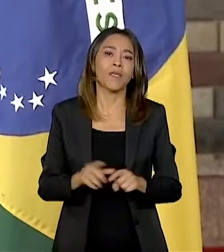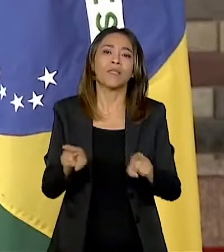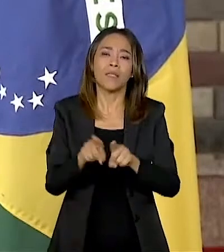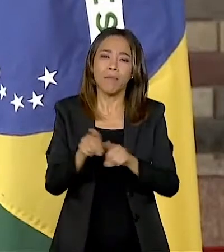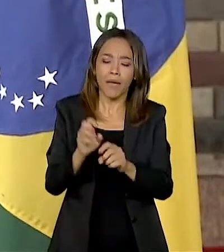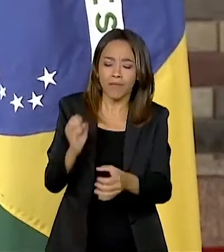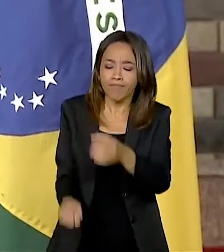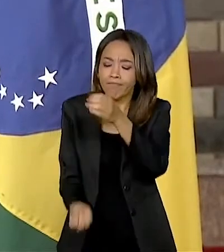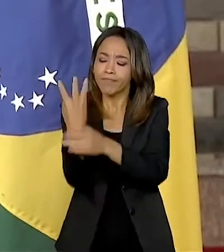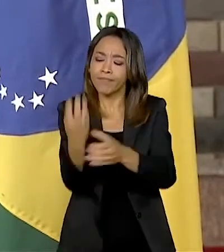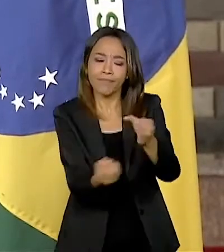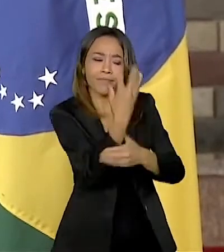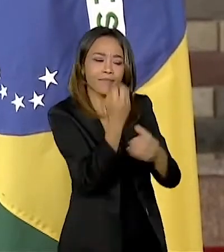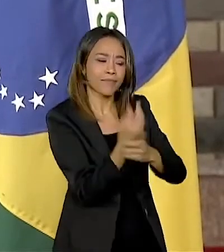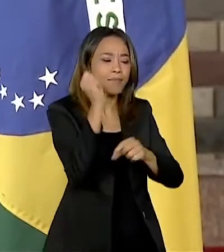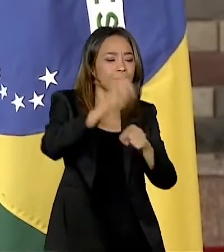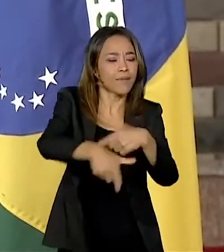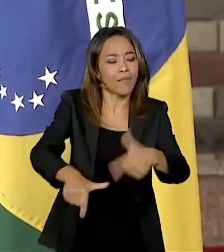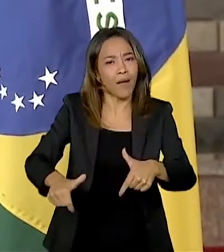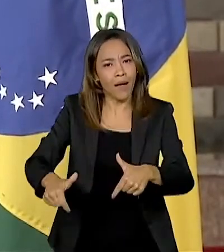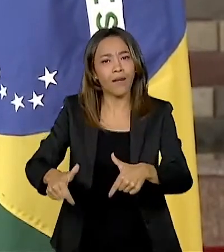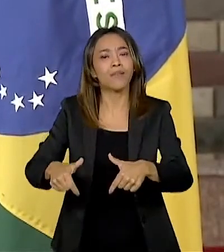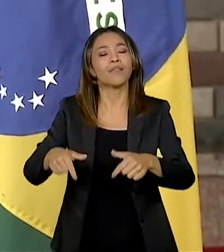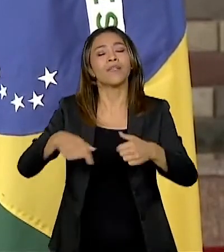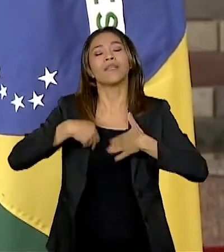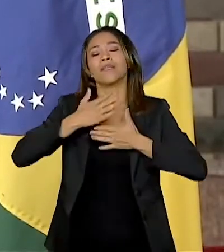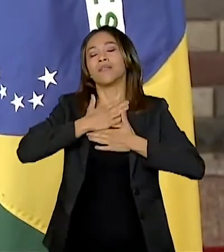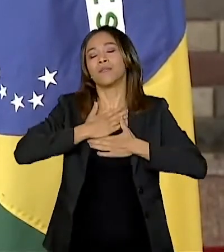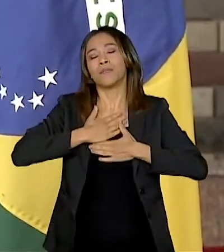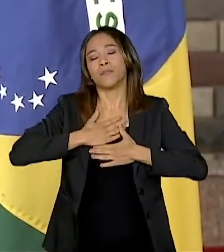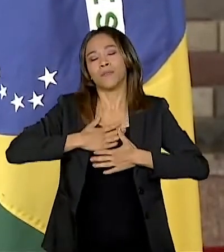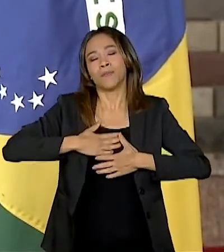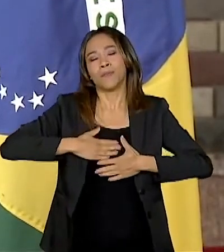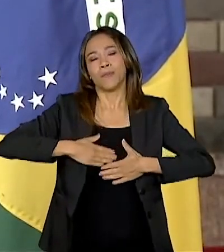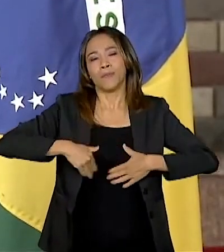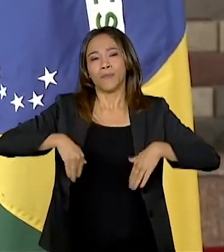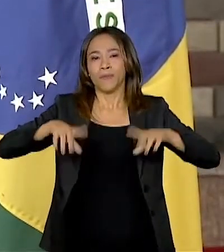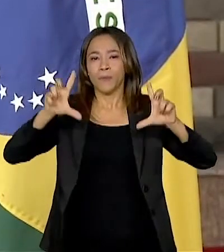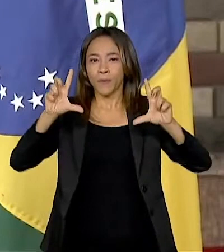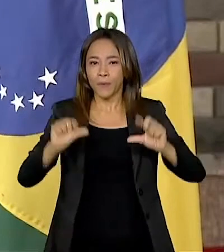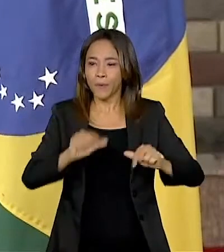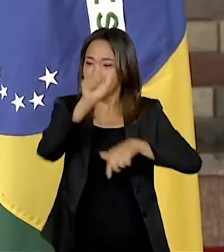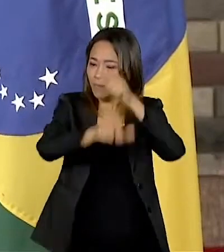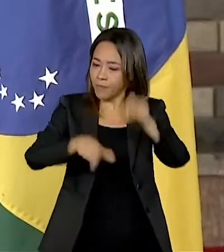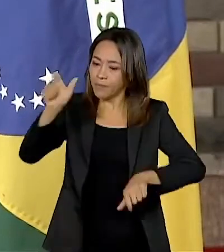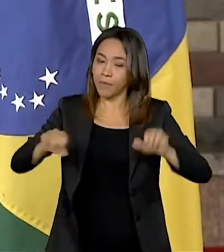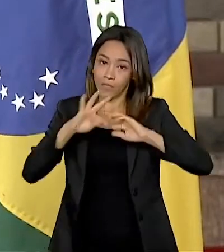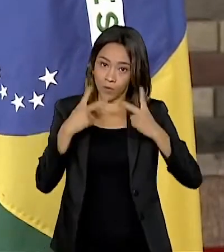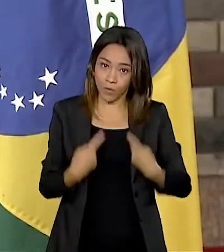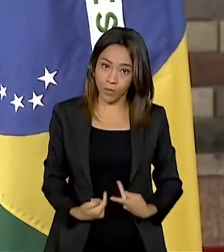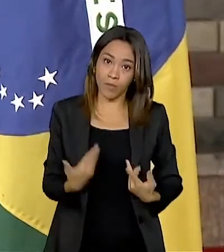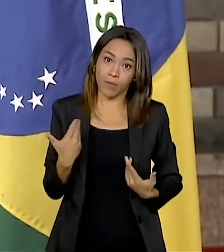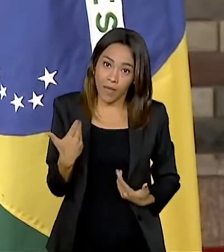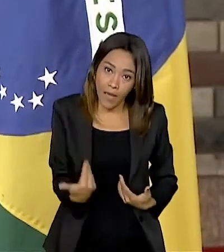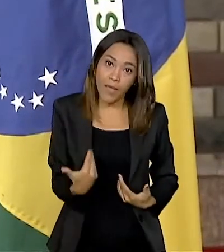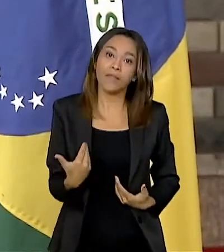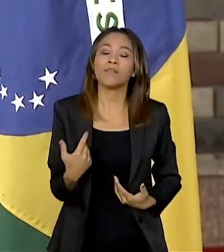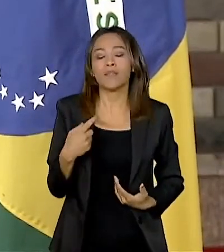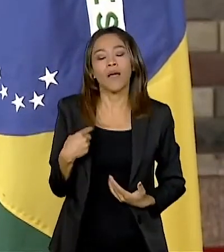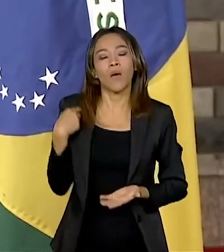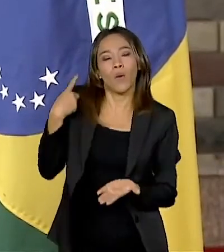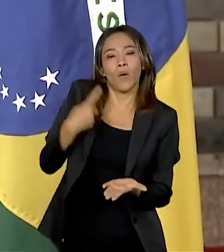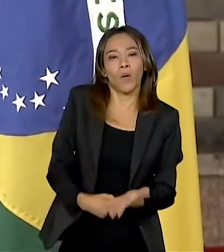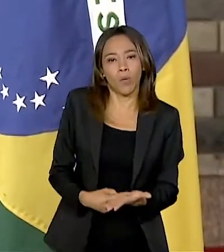de emprego, brings job creation, e tranquilidade aos seres humanos. And tranquility to the human beings. Esse é o papel que o